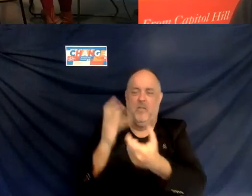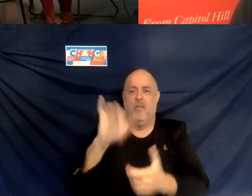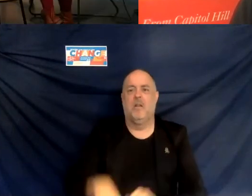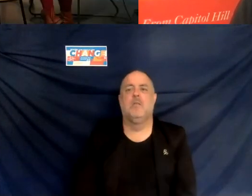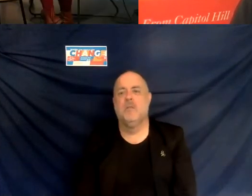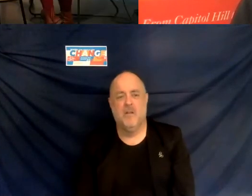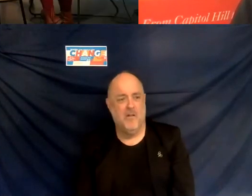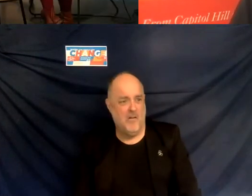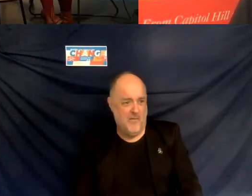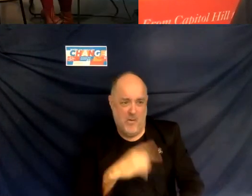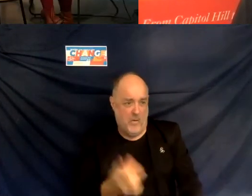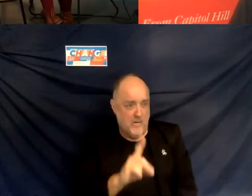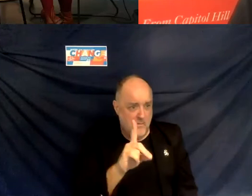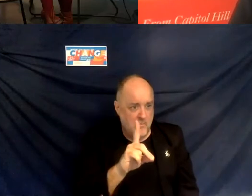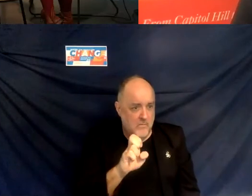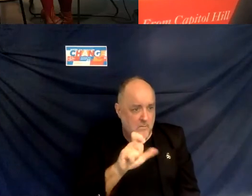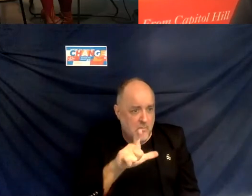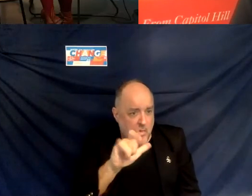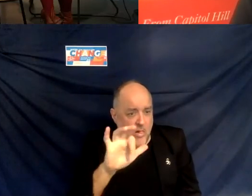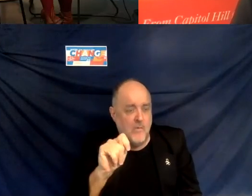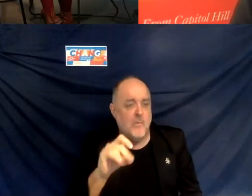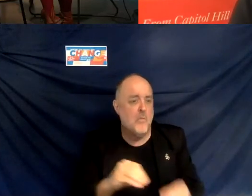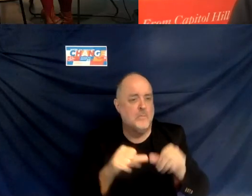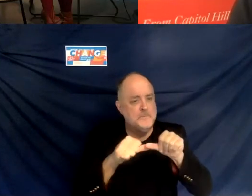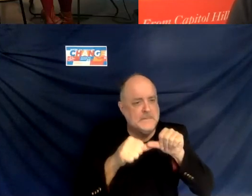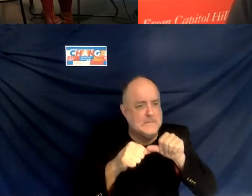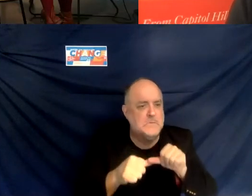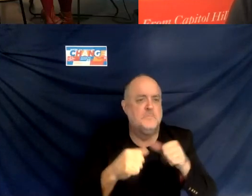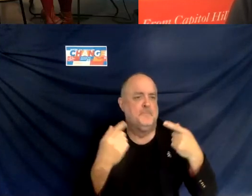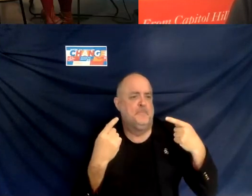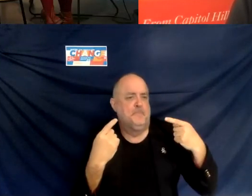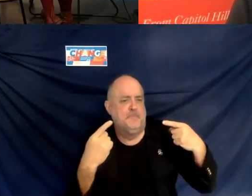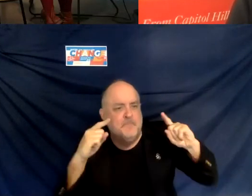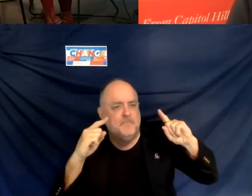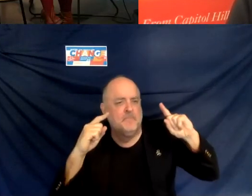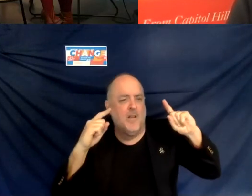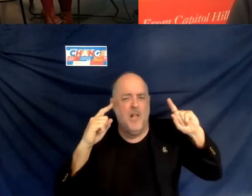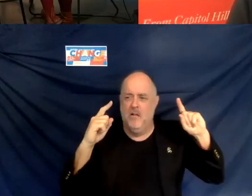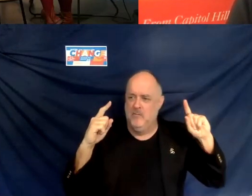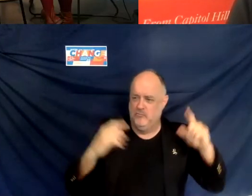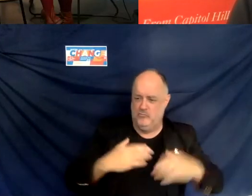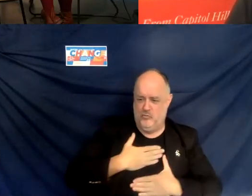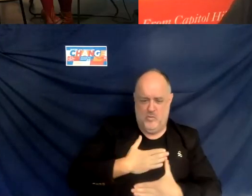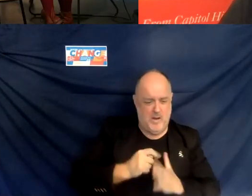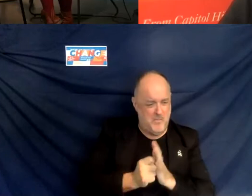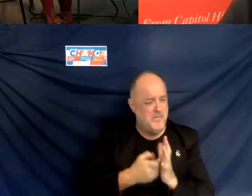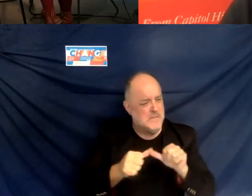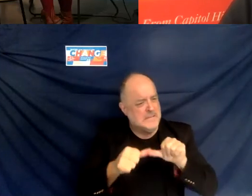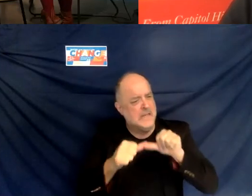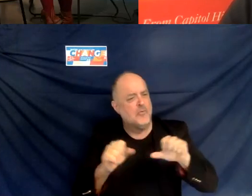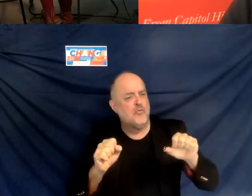Delft more sustainable and resilient and just a nicer place to spend time, but also how do we encourage more sustainable travel